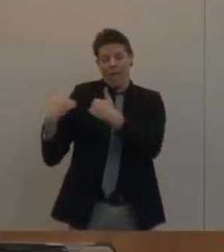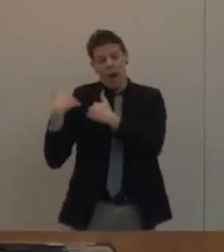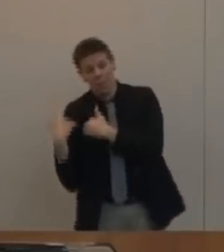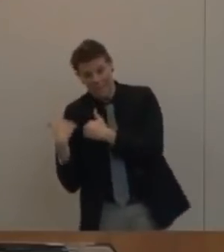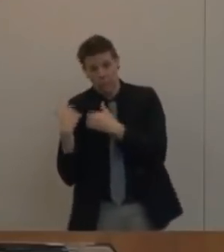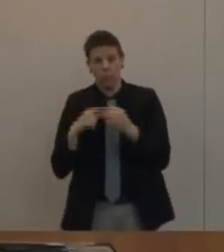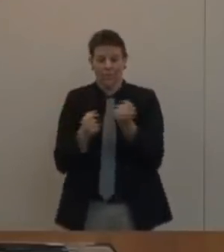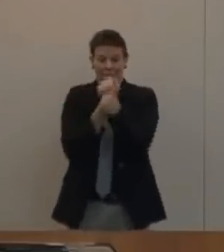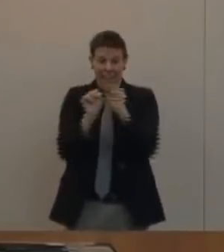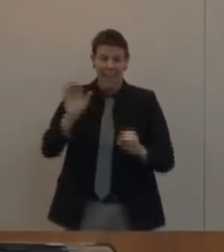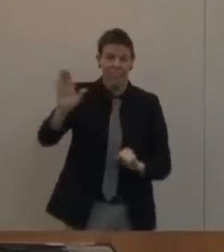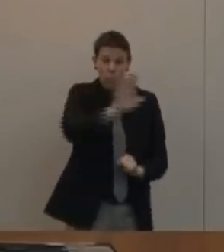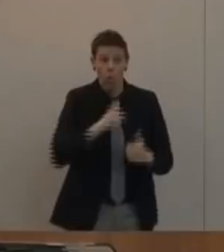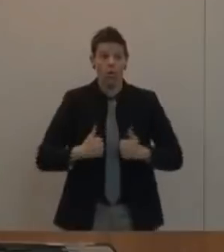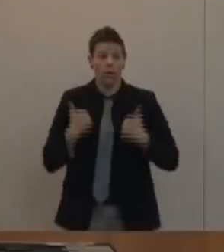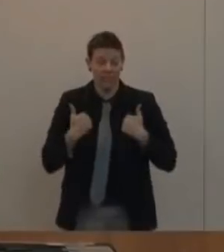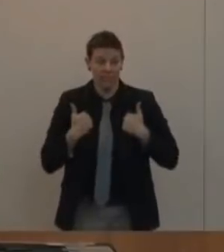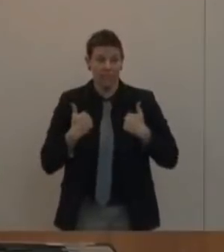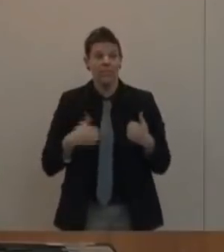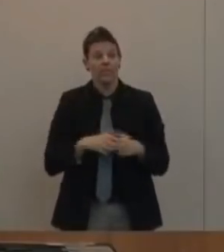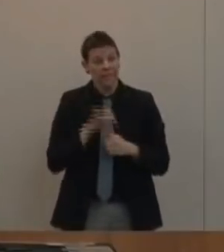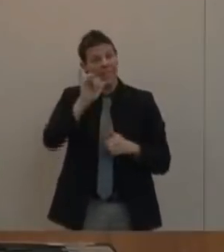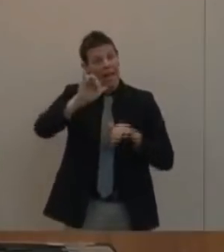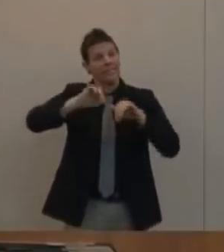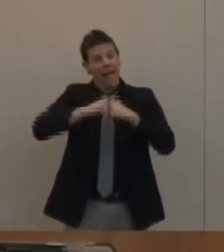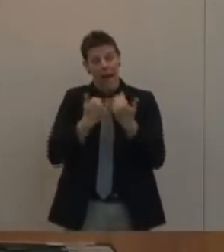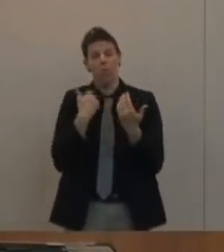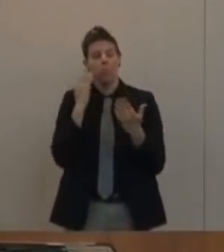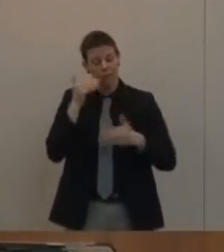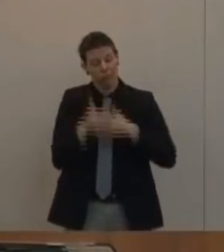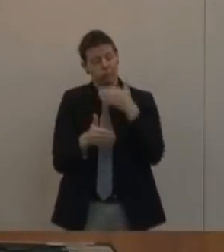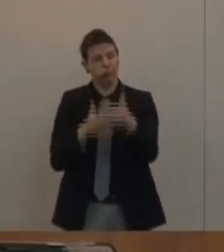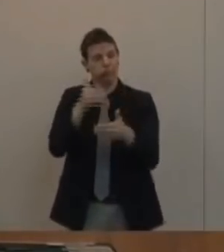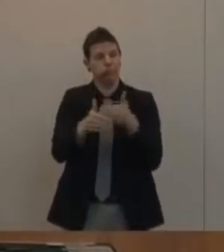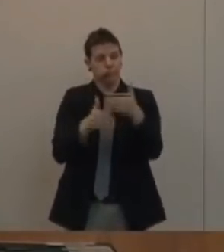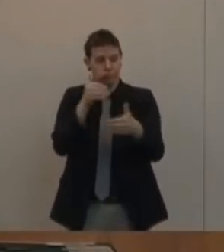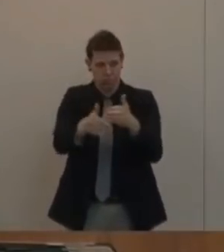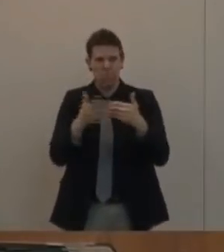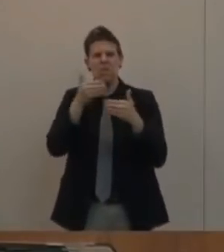as possible, and this is how we do it. Next slide.